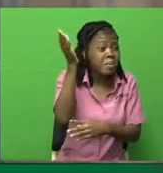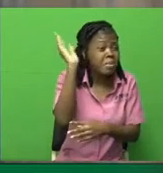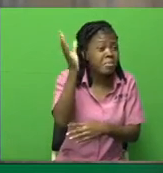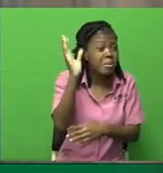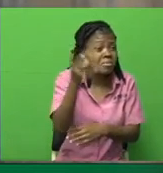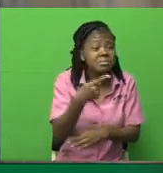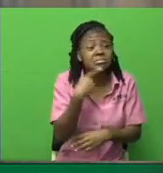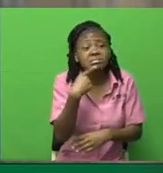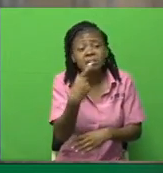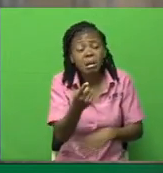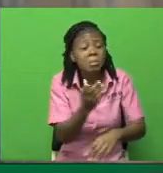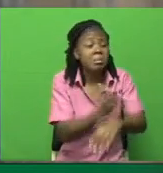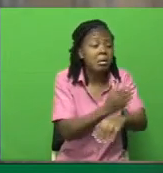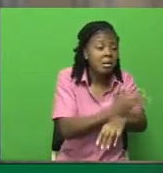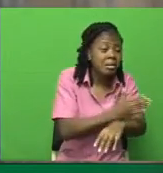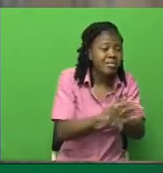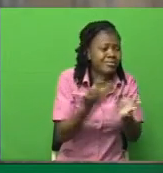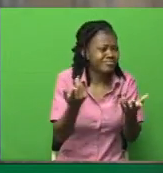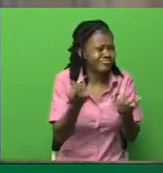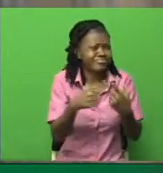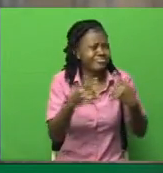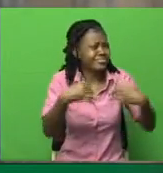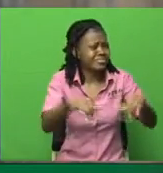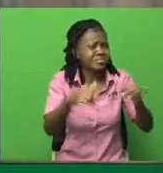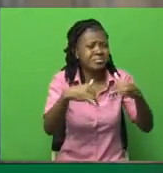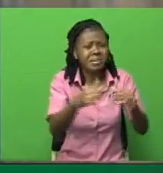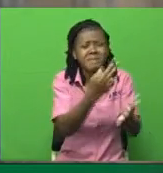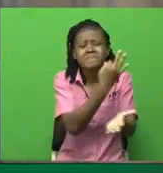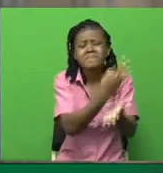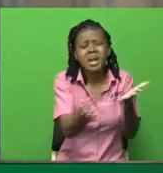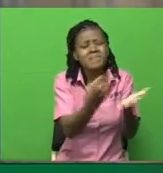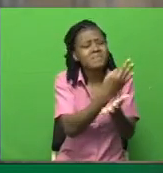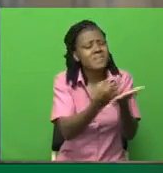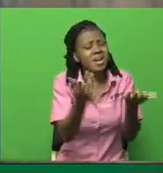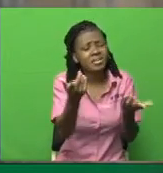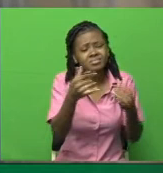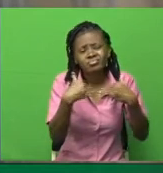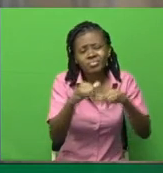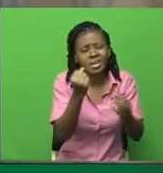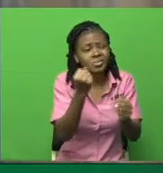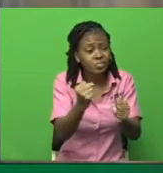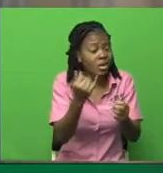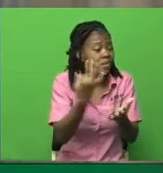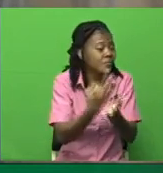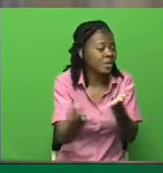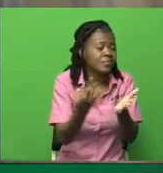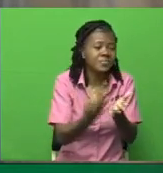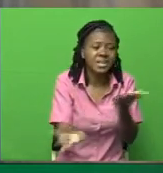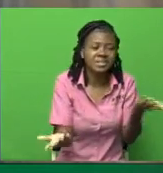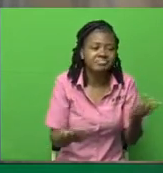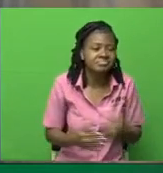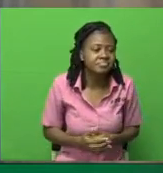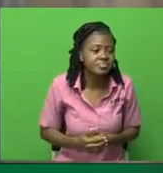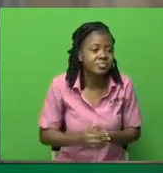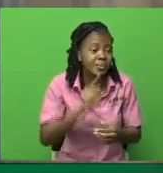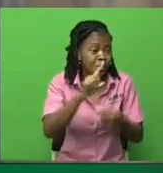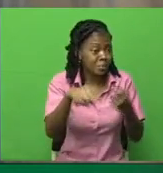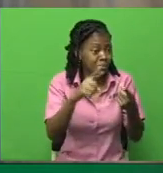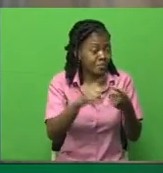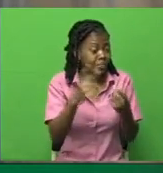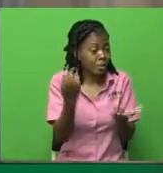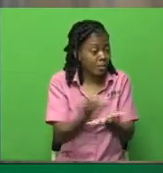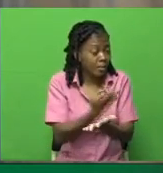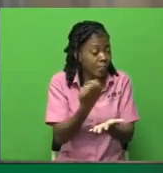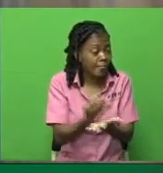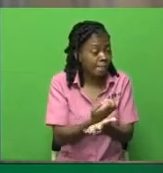is to continue to feel that's the only thing you have tenacity for where is this ability when the economy continues